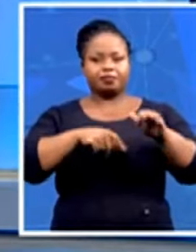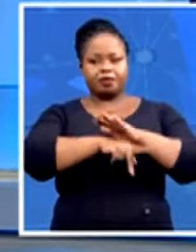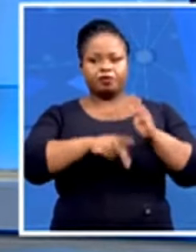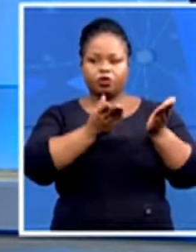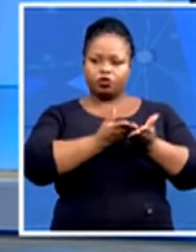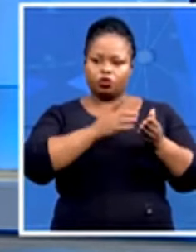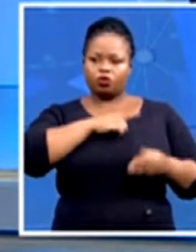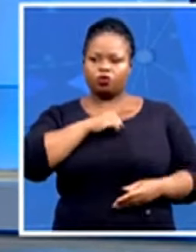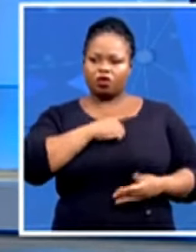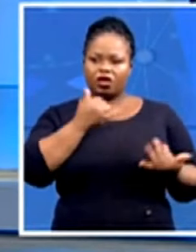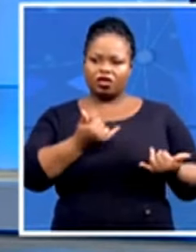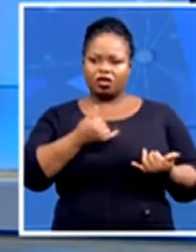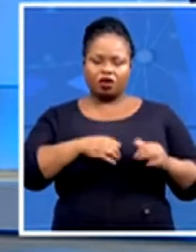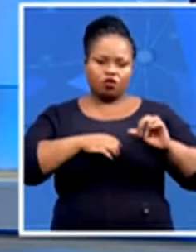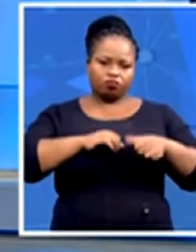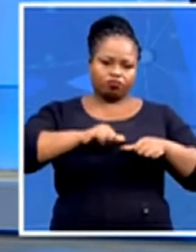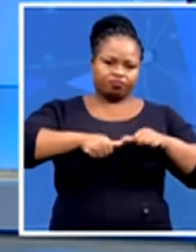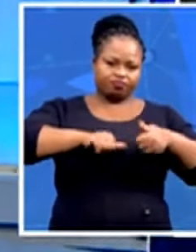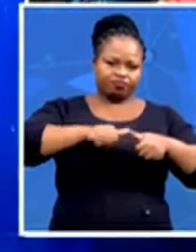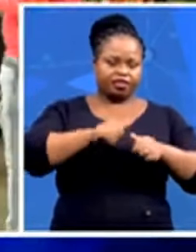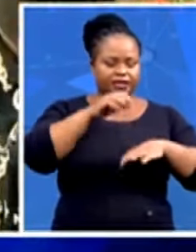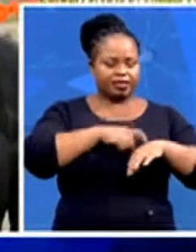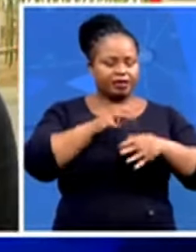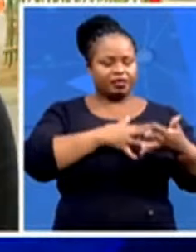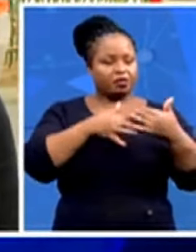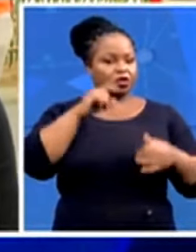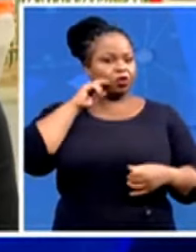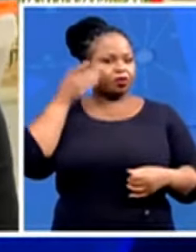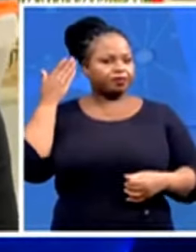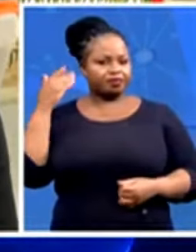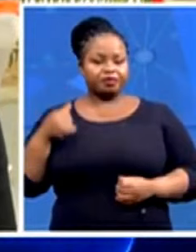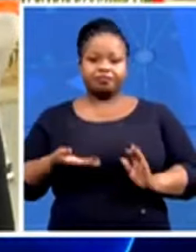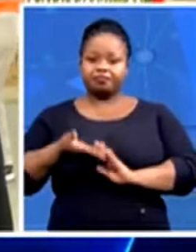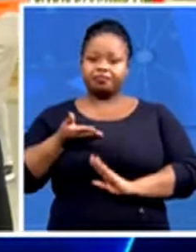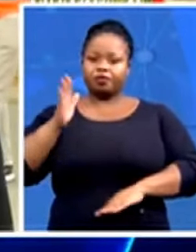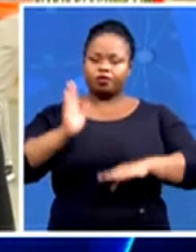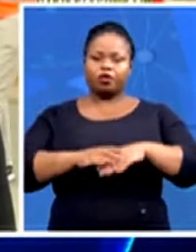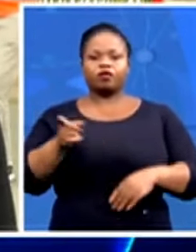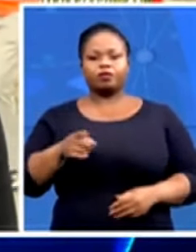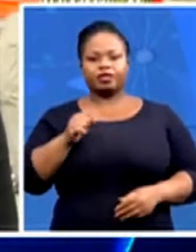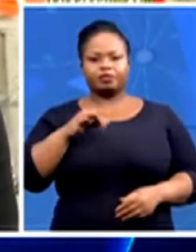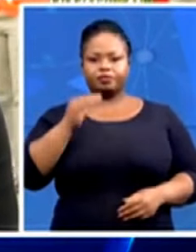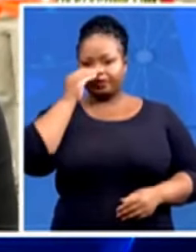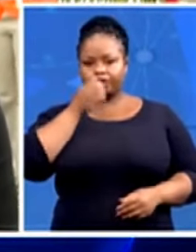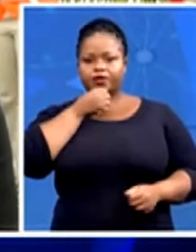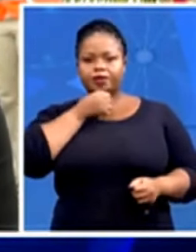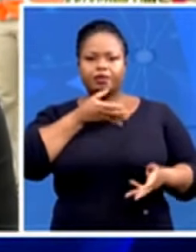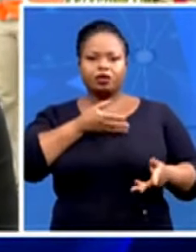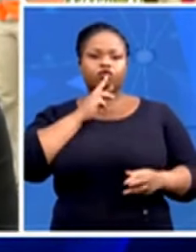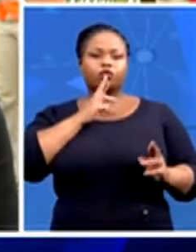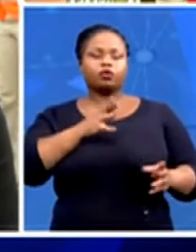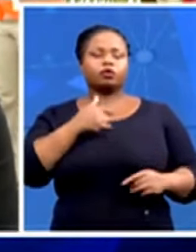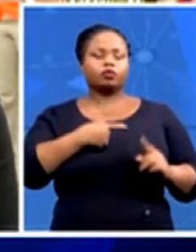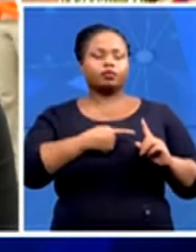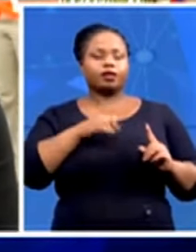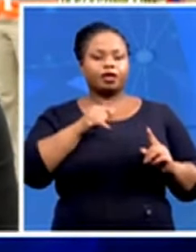traditional timetabling. We bring you the latest on this story from our SABC News colleague, Aphumelele Mdlalane in Bloemfontein. A very good morning to